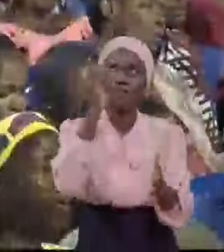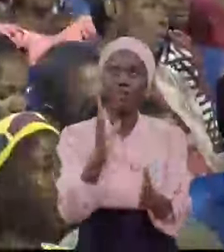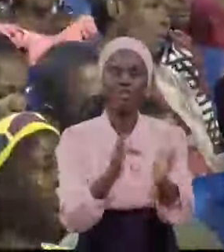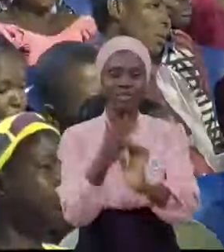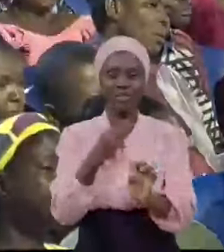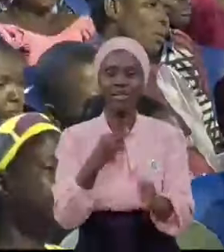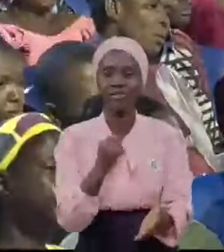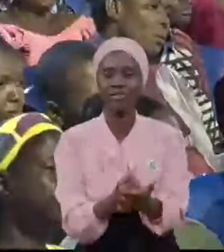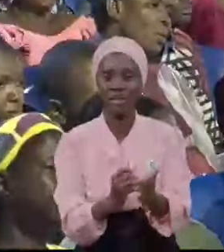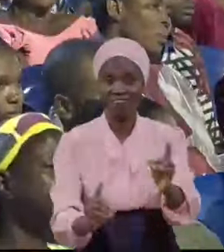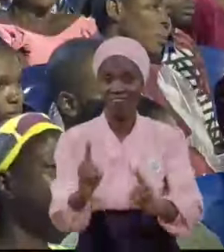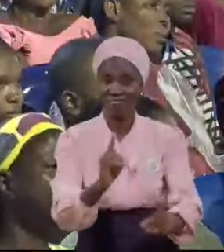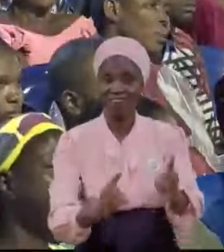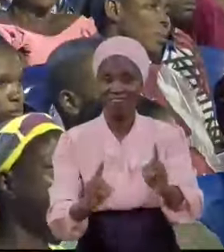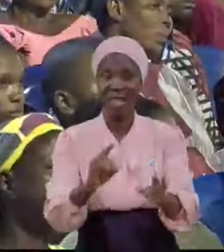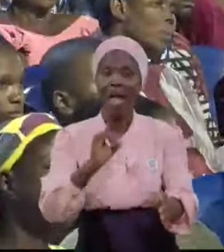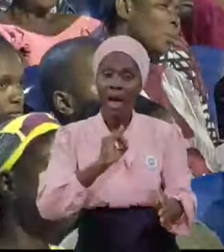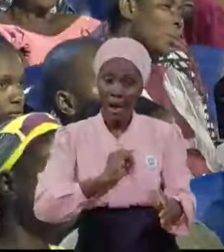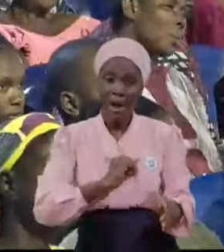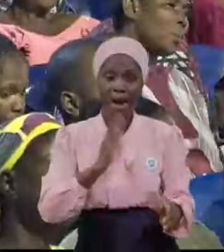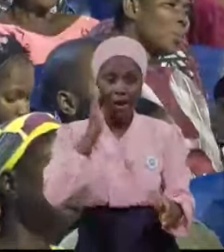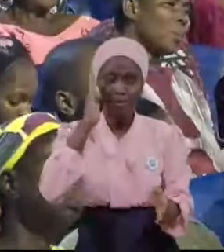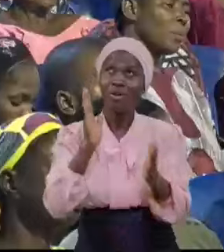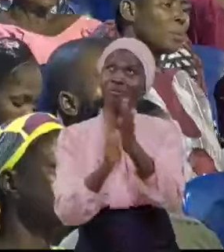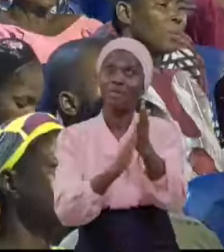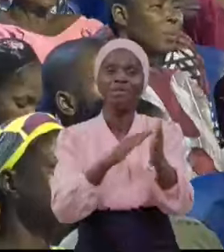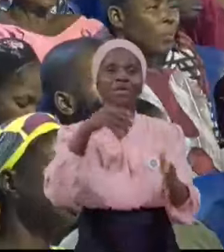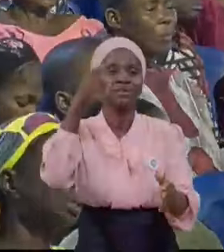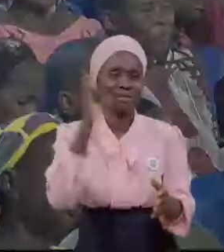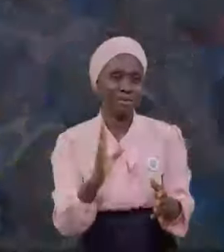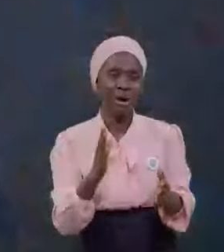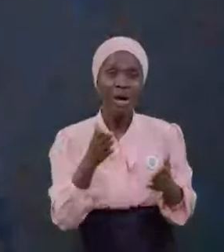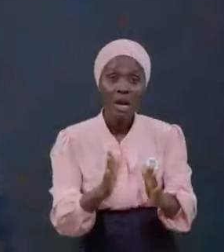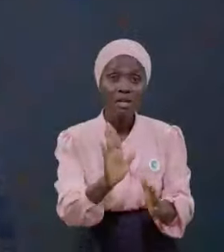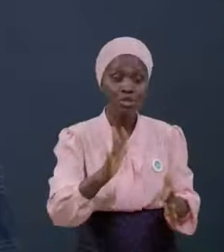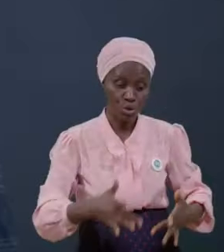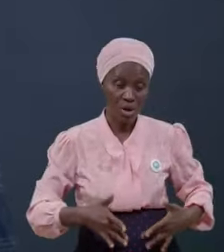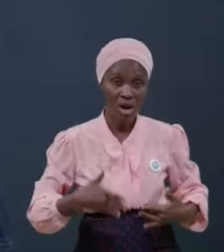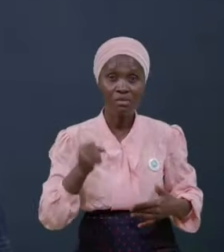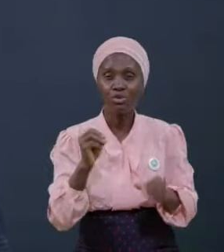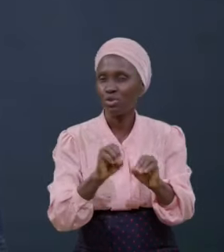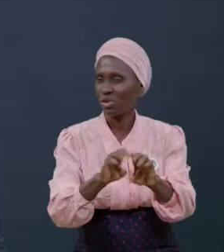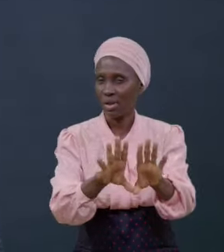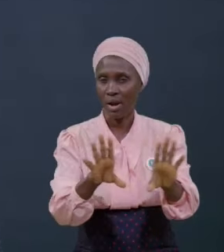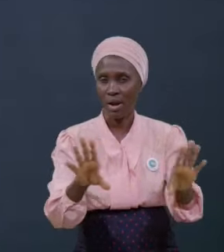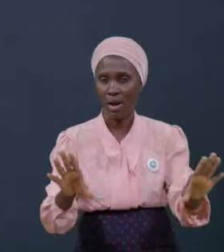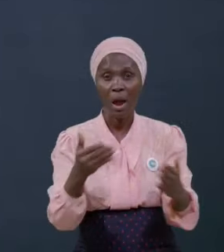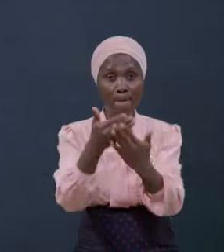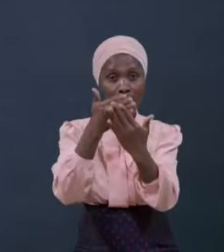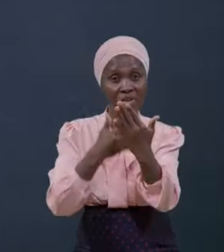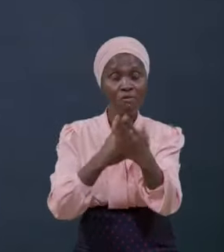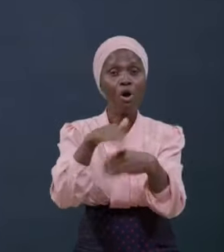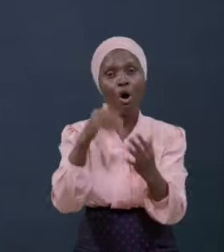your light so shine before men. You're no more in darkness. A disciple is no more in darkness.